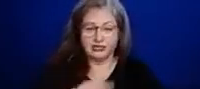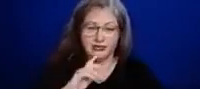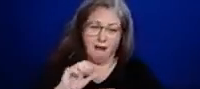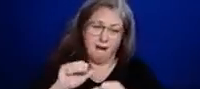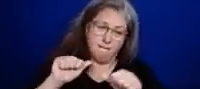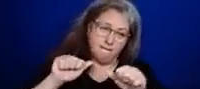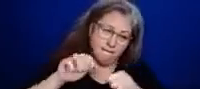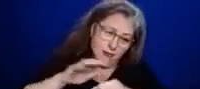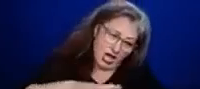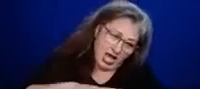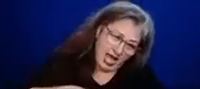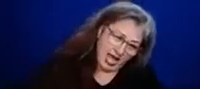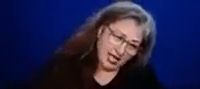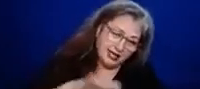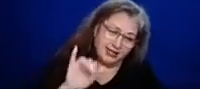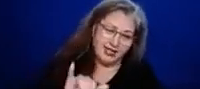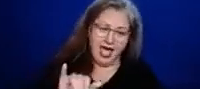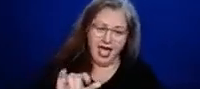pressure